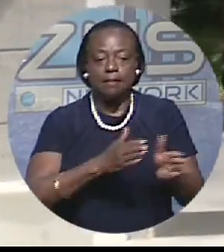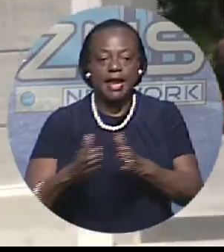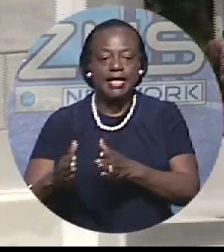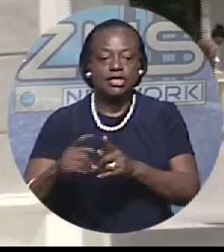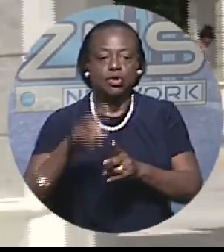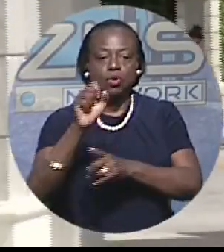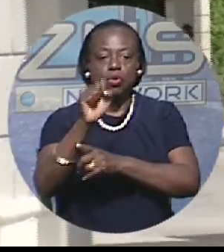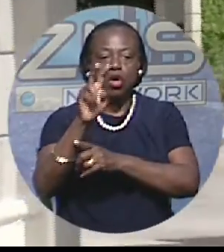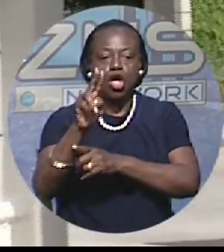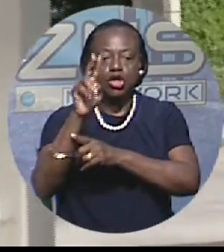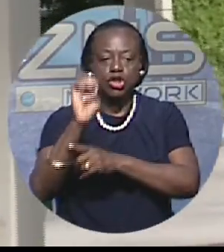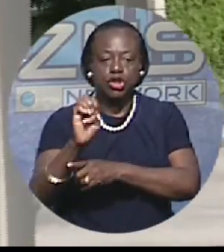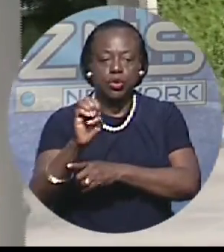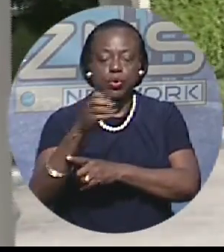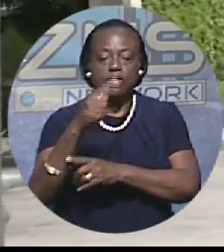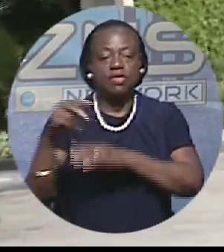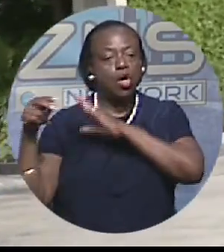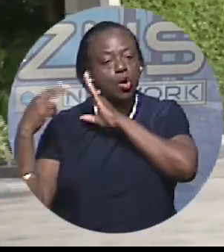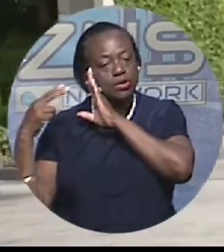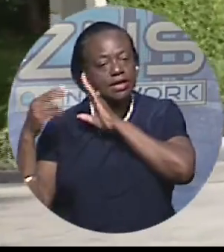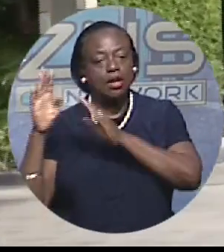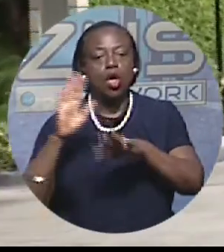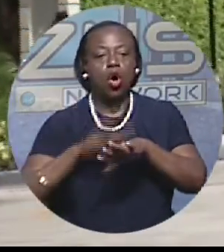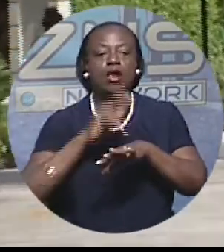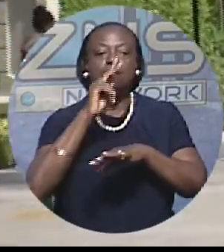sue the resort on behalf of the employees.